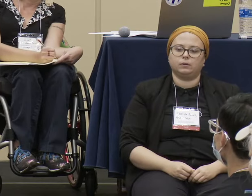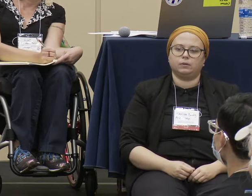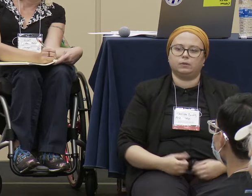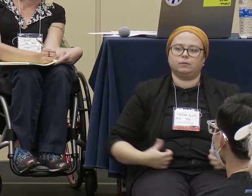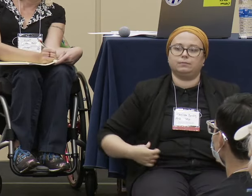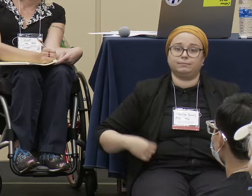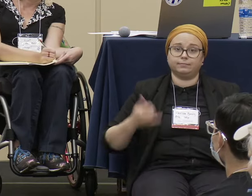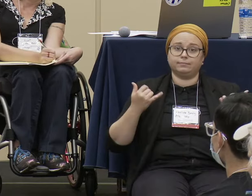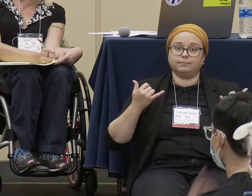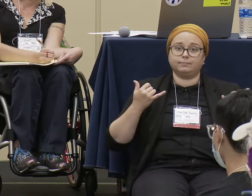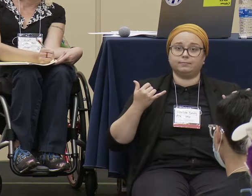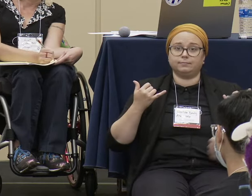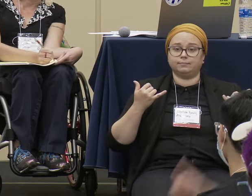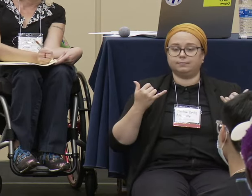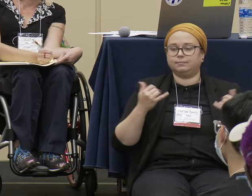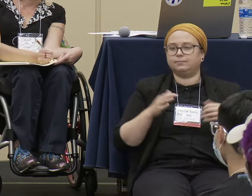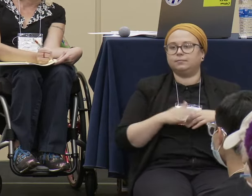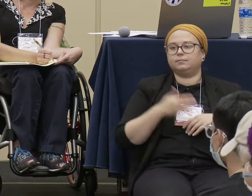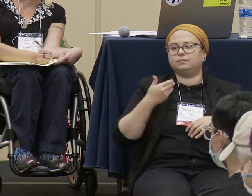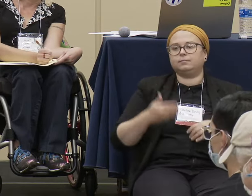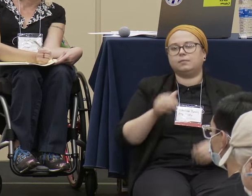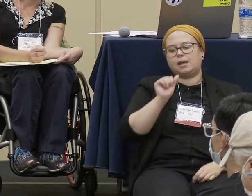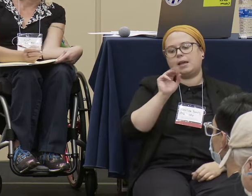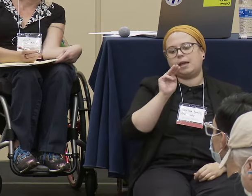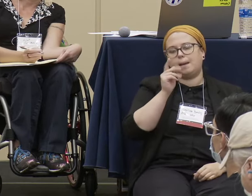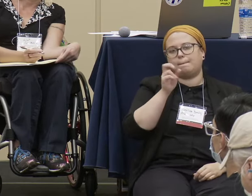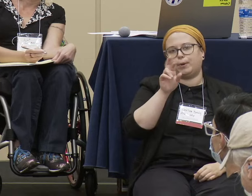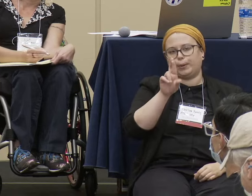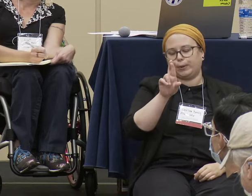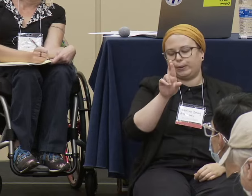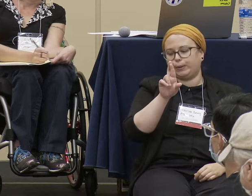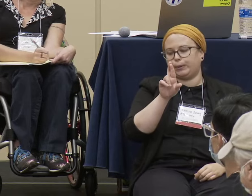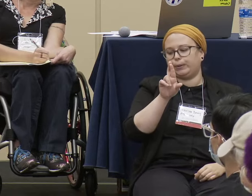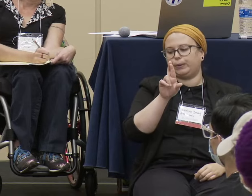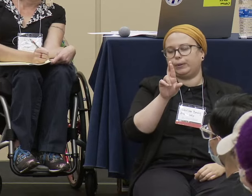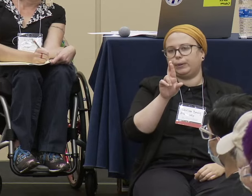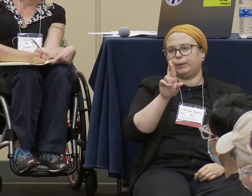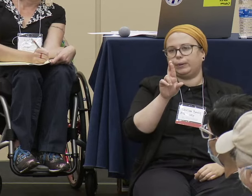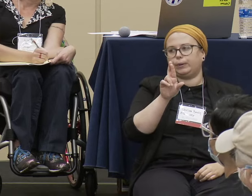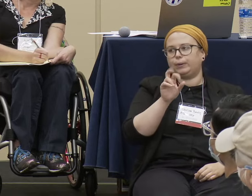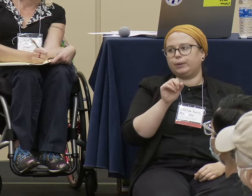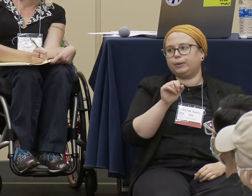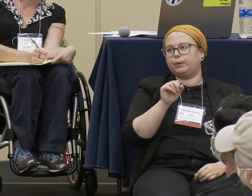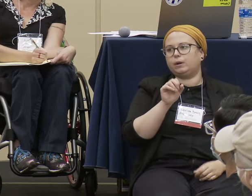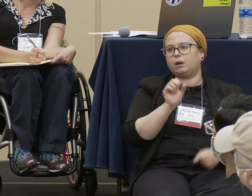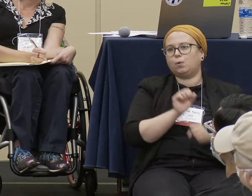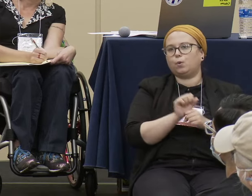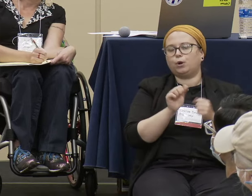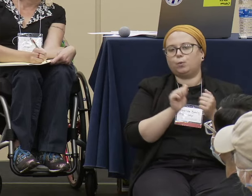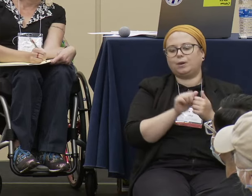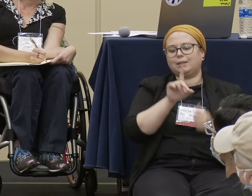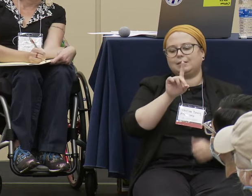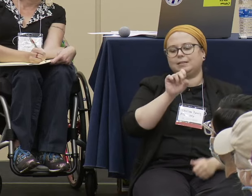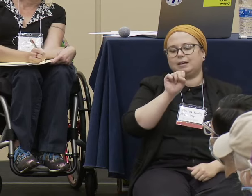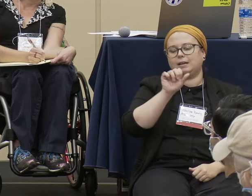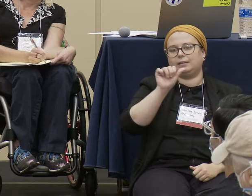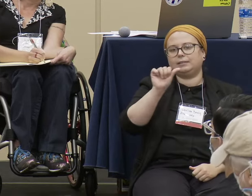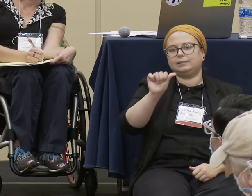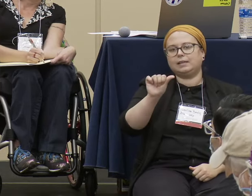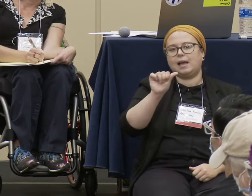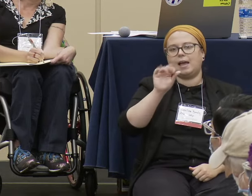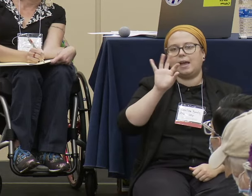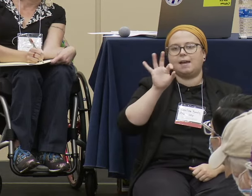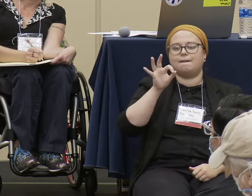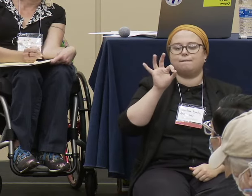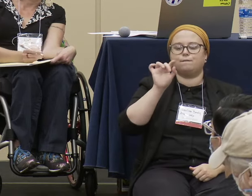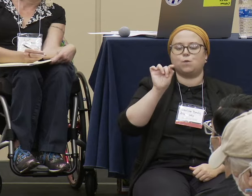Okay, what about now? My name is Amber. I'm with DSA Fort Worth. I was born and